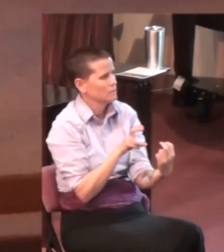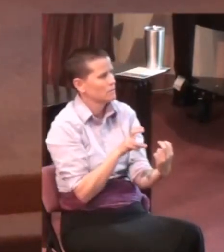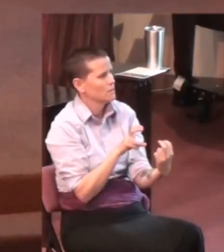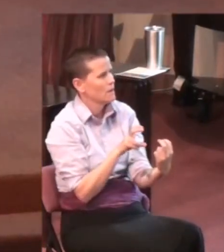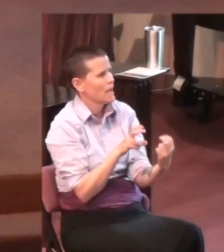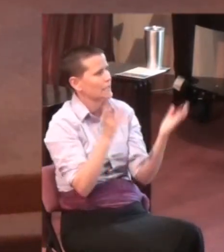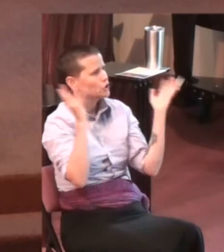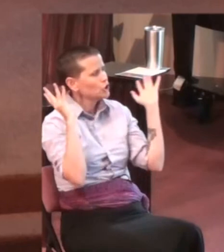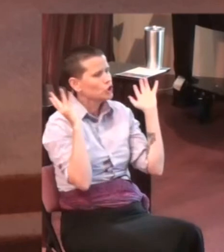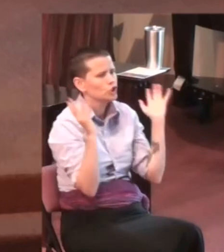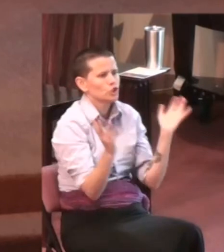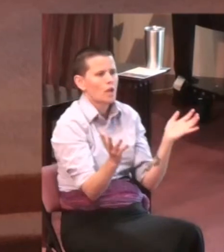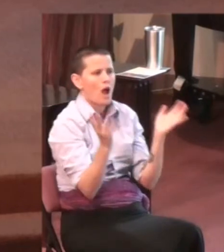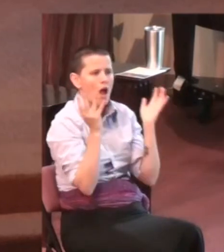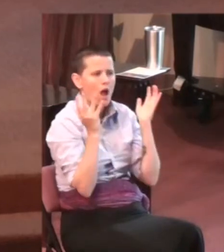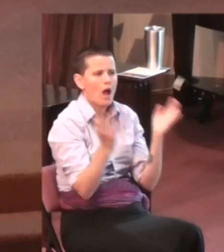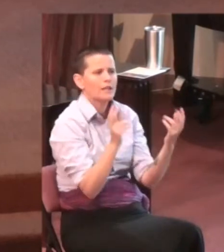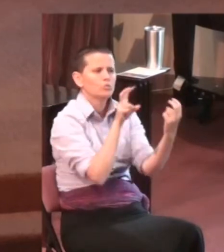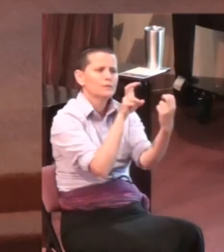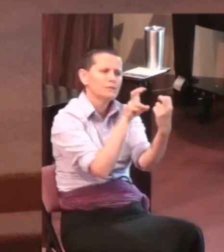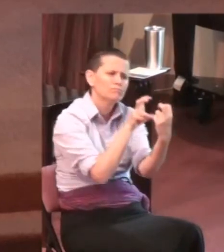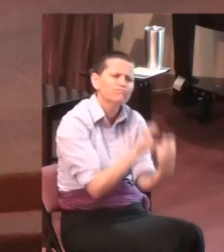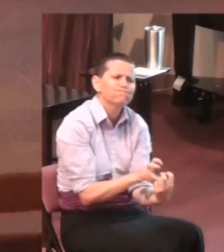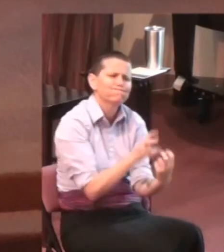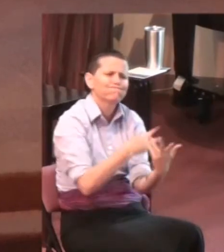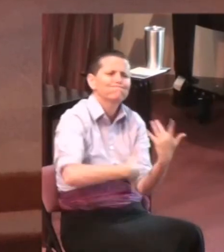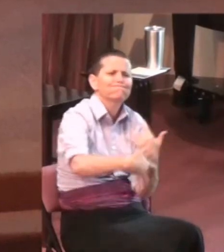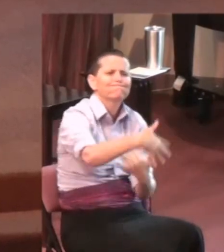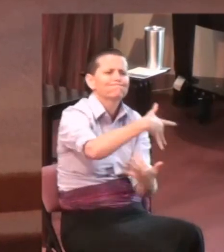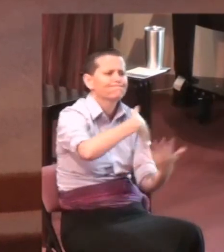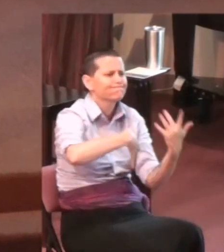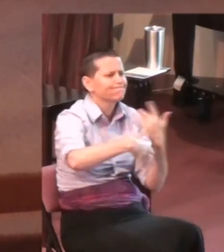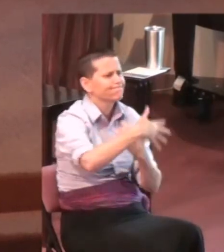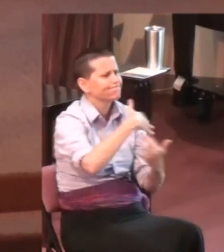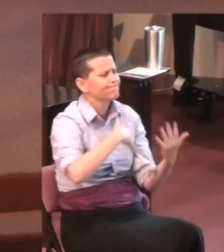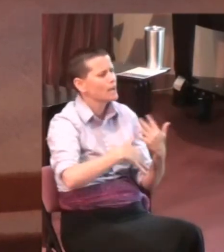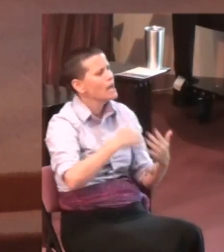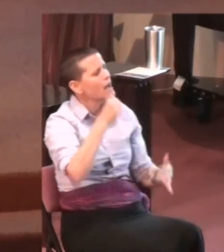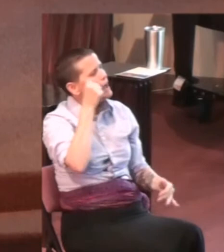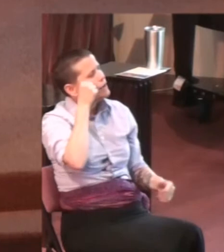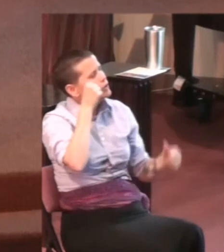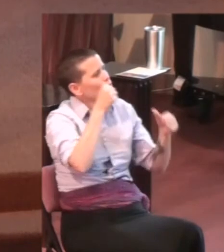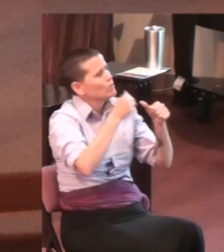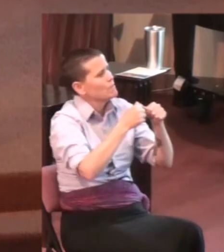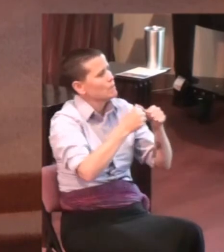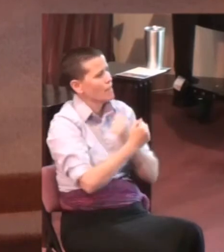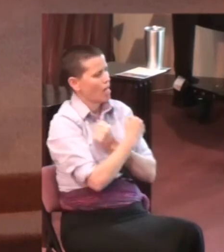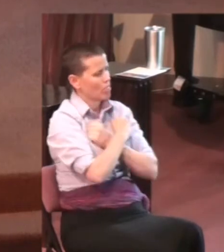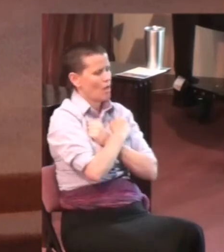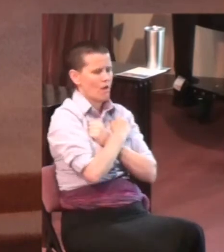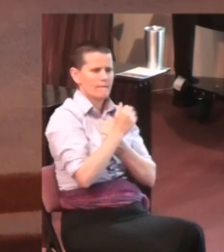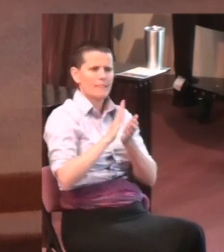struggling for air, and you bring that love and that peace, and you see a life transformed. I